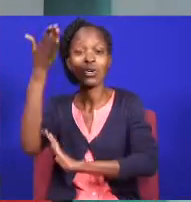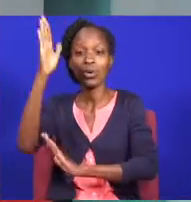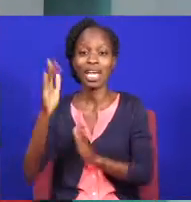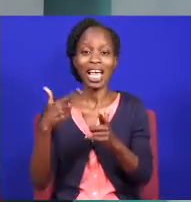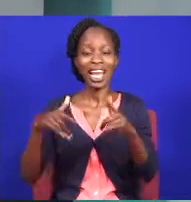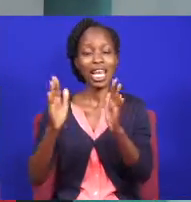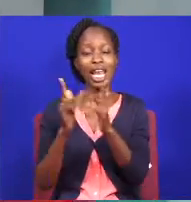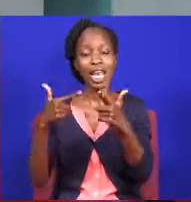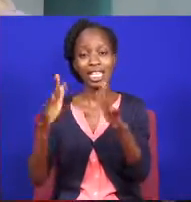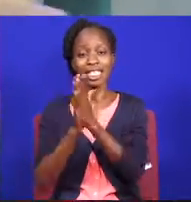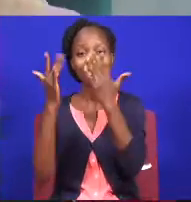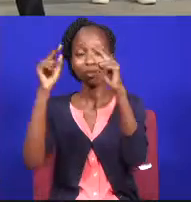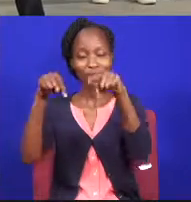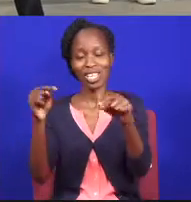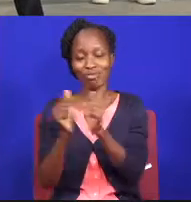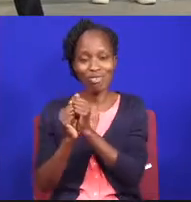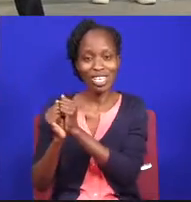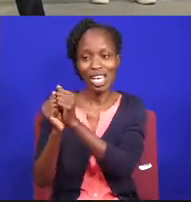celebrate today together.